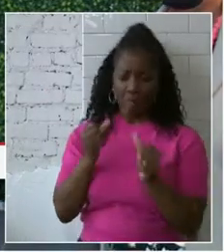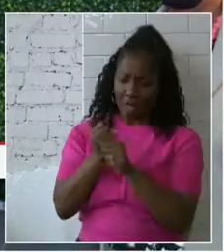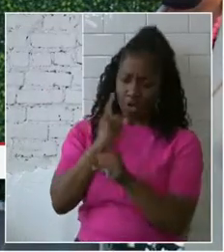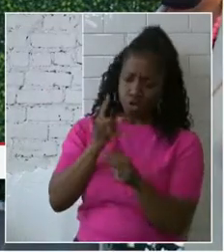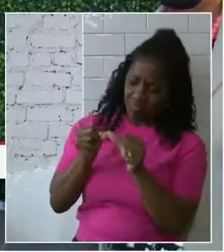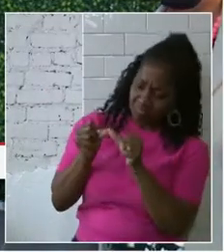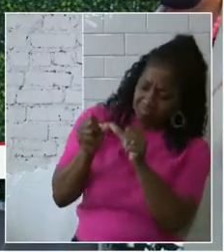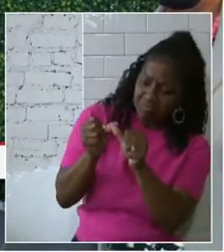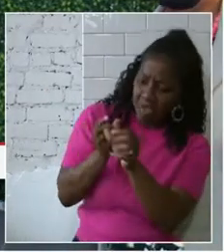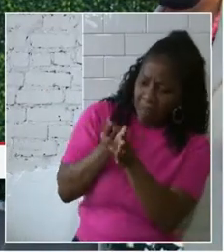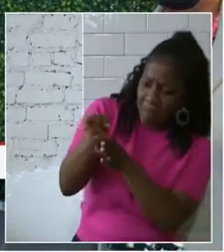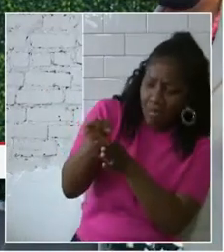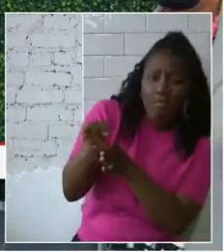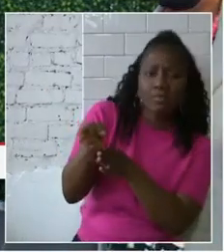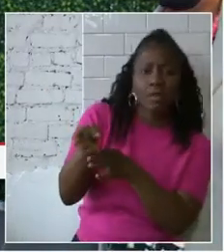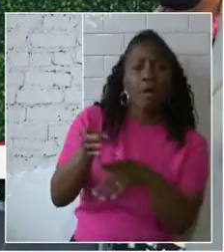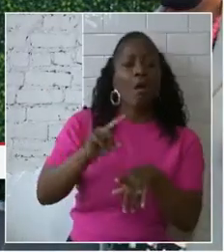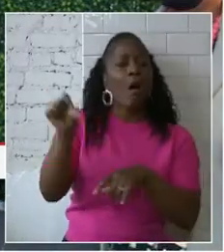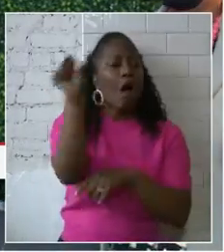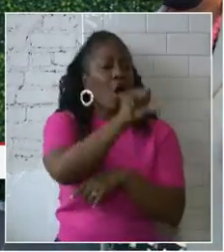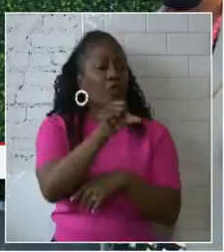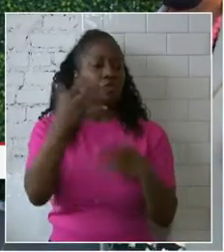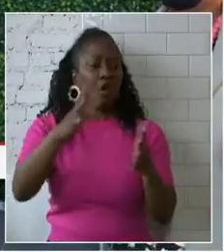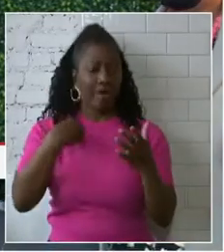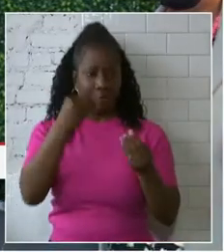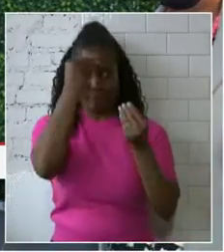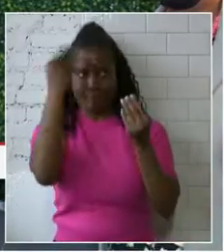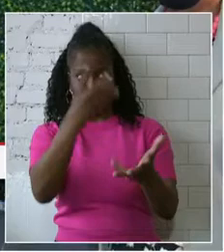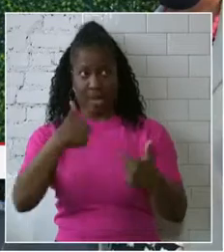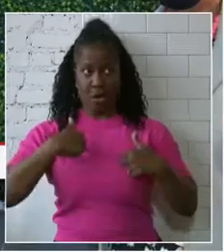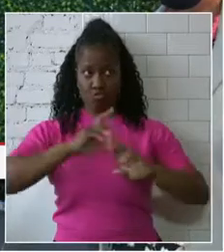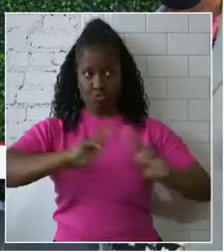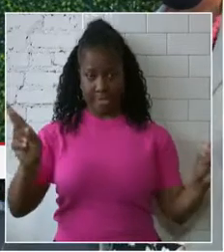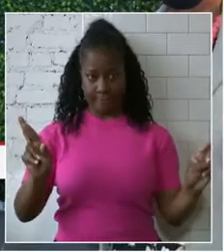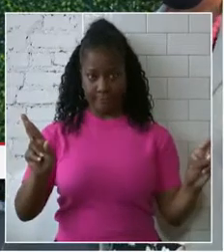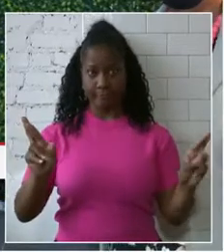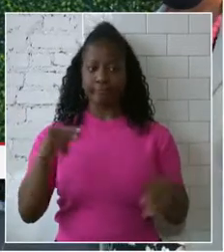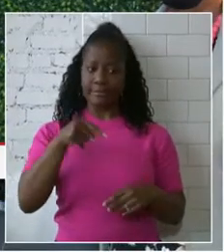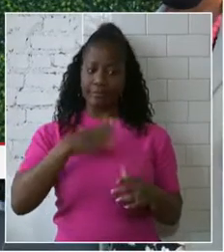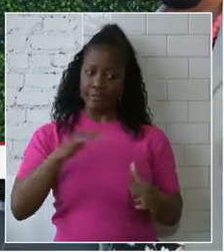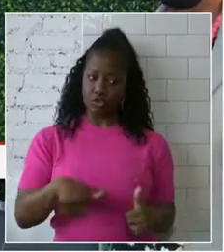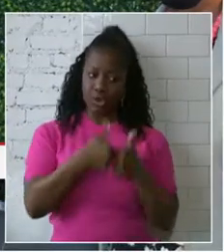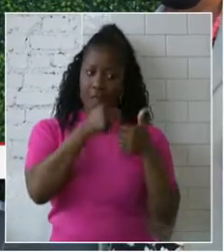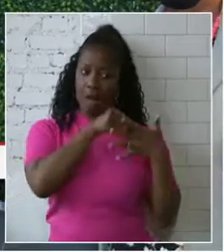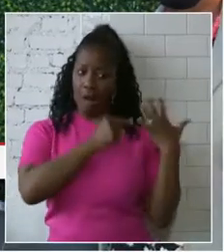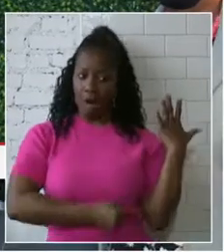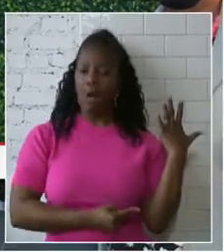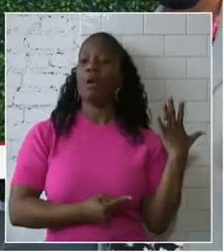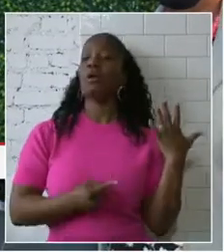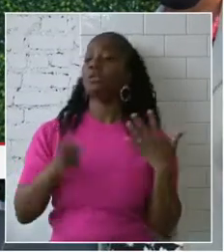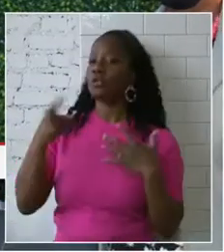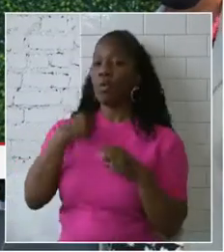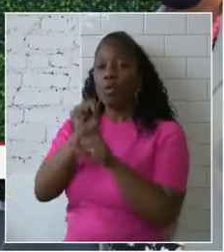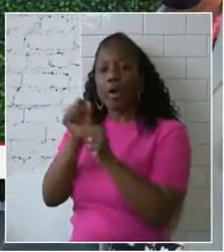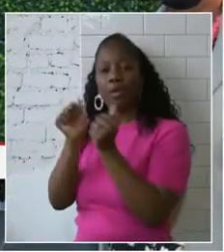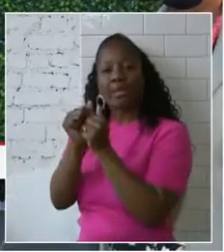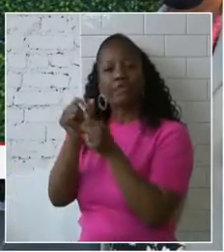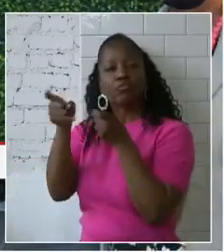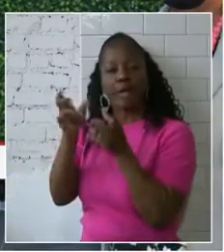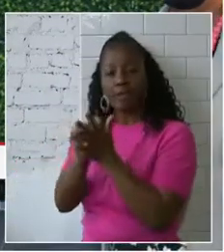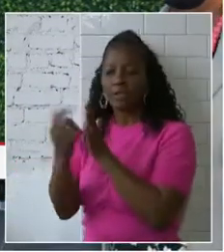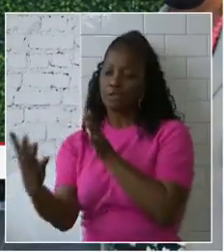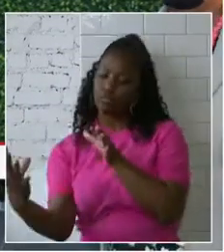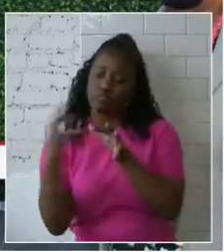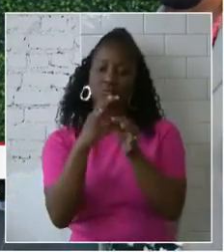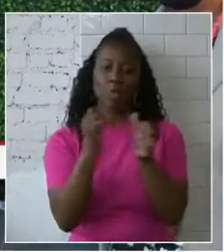on the right path. Others have indicated, I'm ready, these are my challenges, and we're working with the various directors, the credible contacts, and the